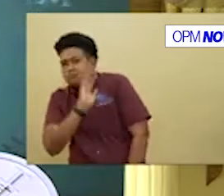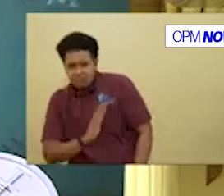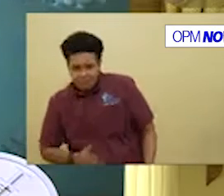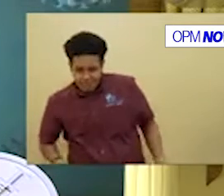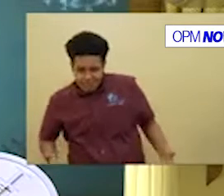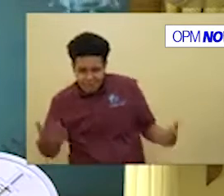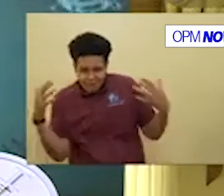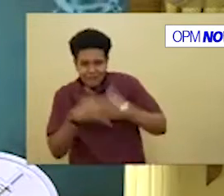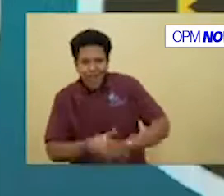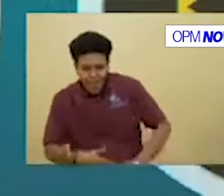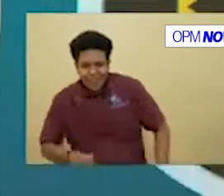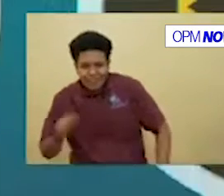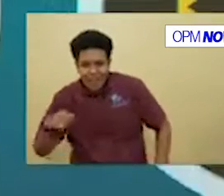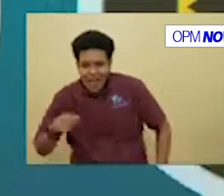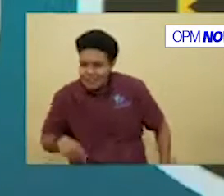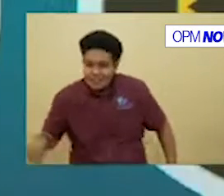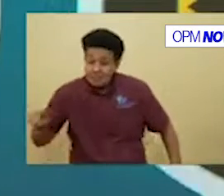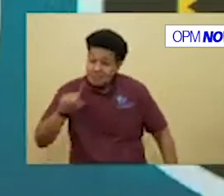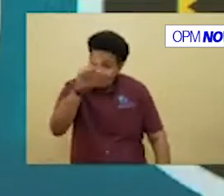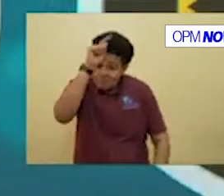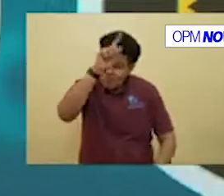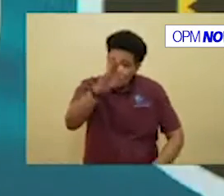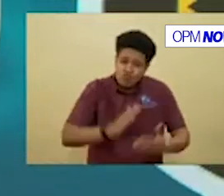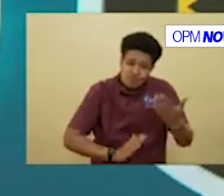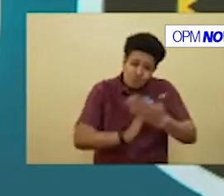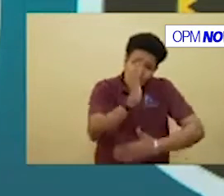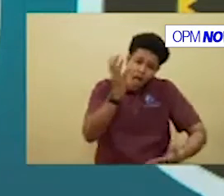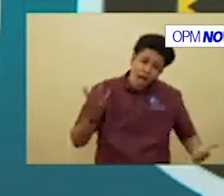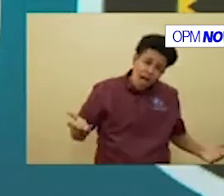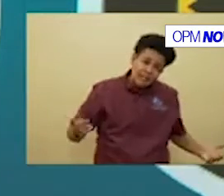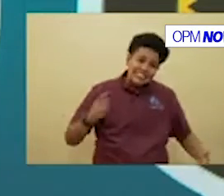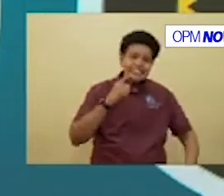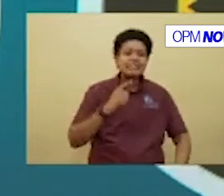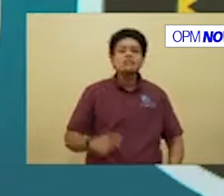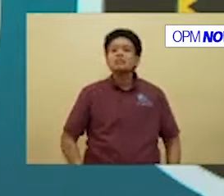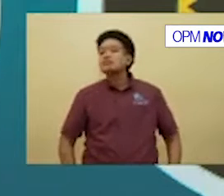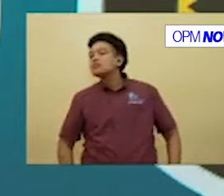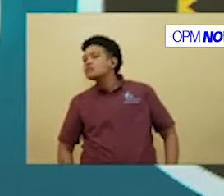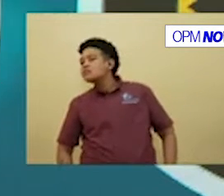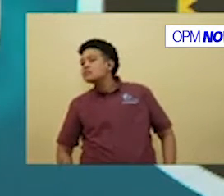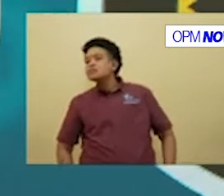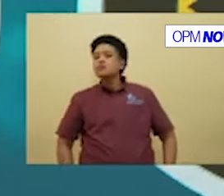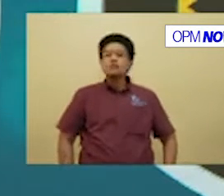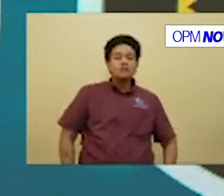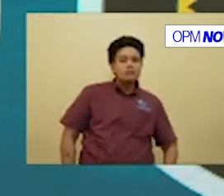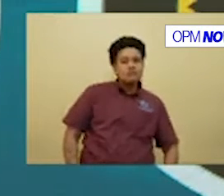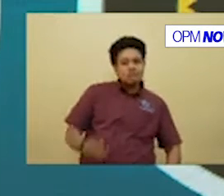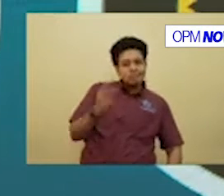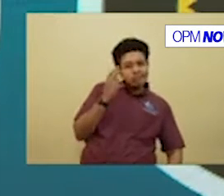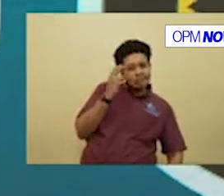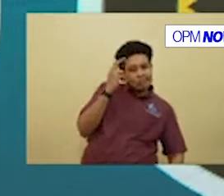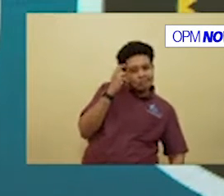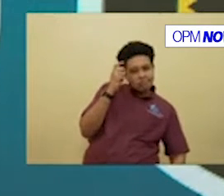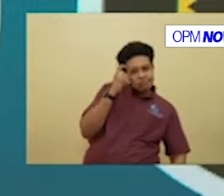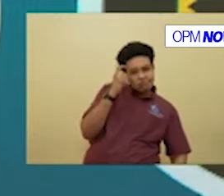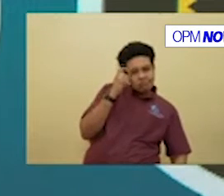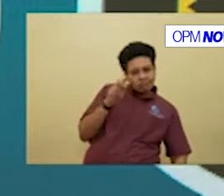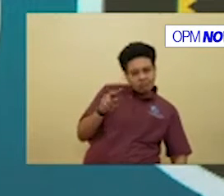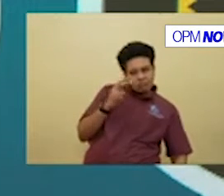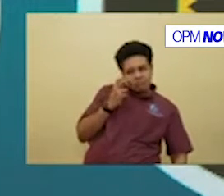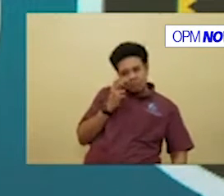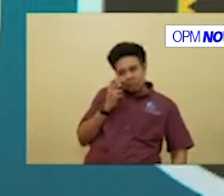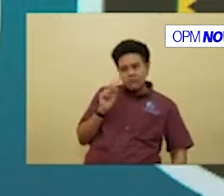it is your right to be skeptical on anything, but you also should bear